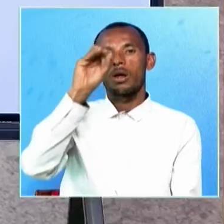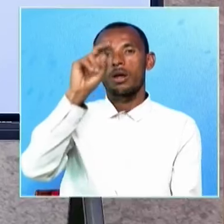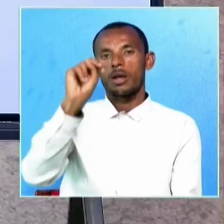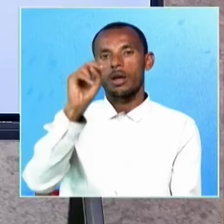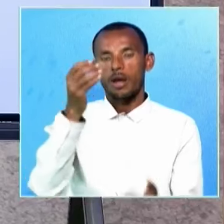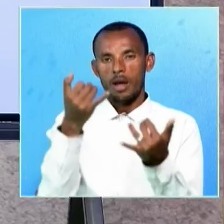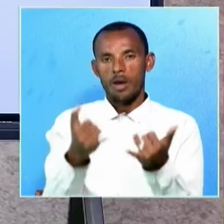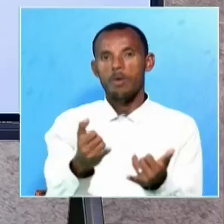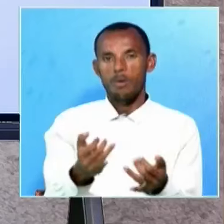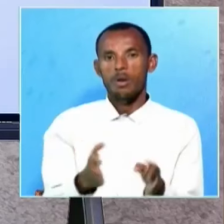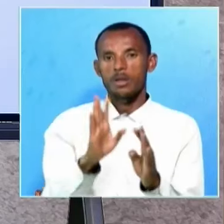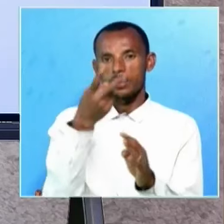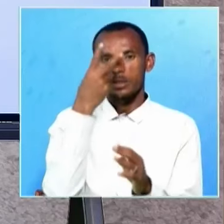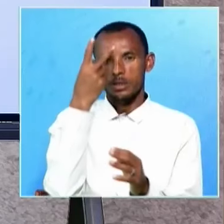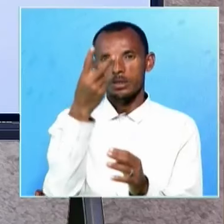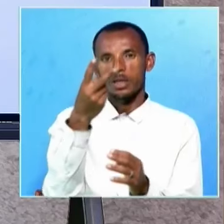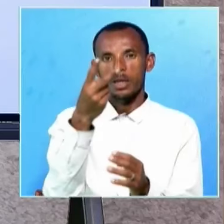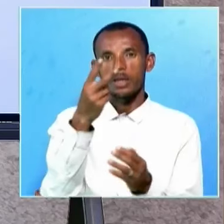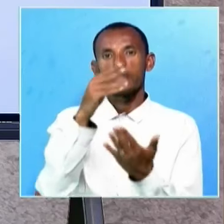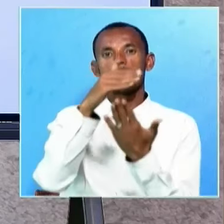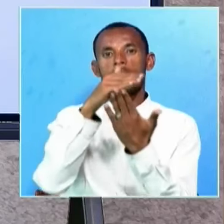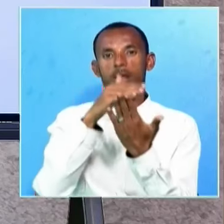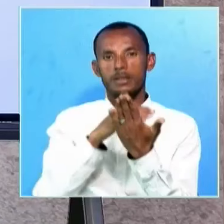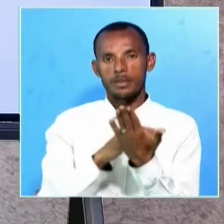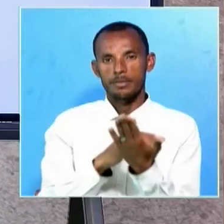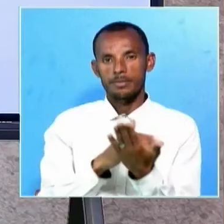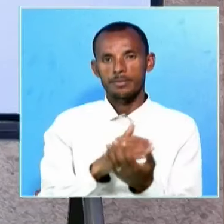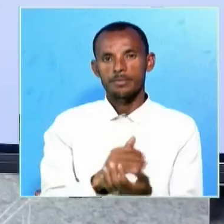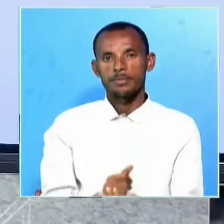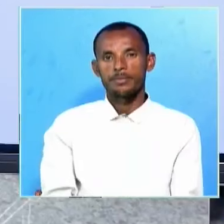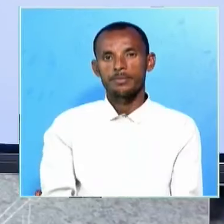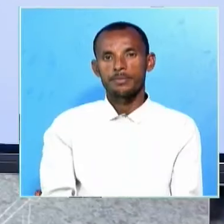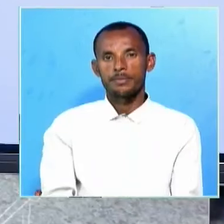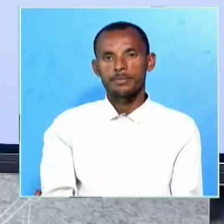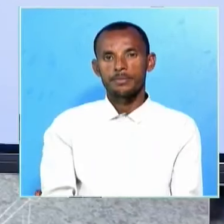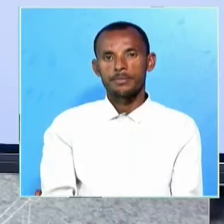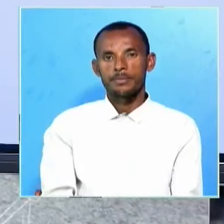Now let's proceed to the lesson.